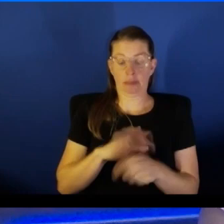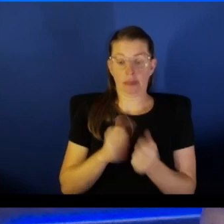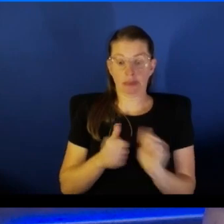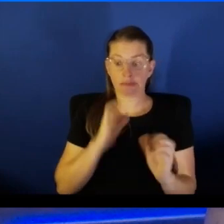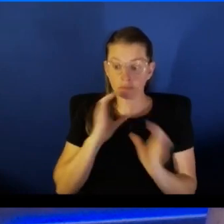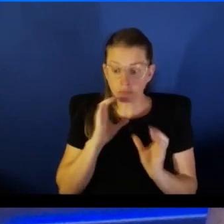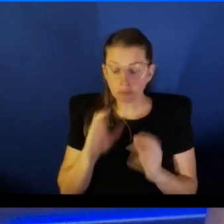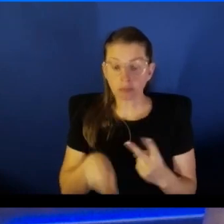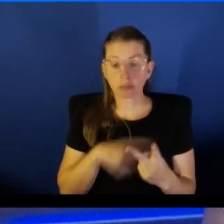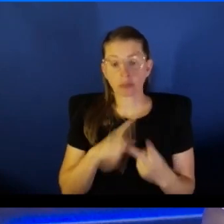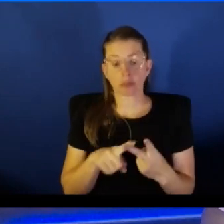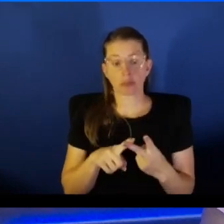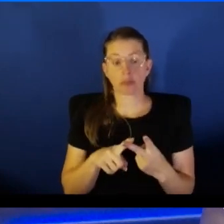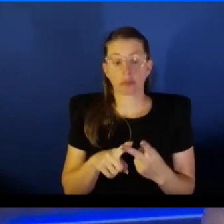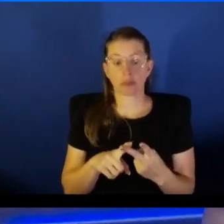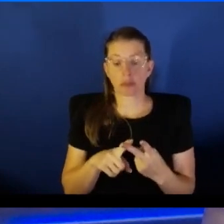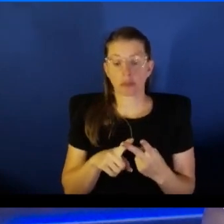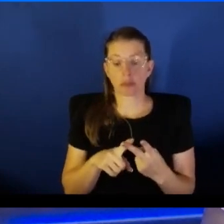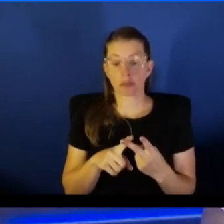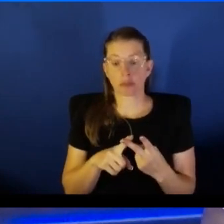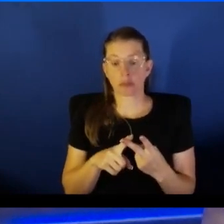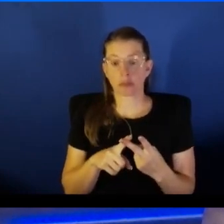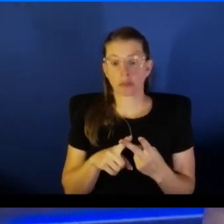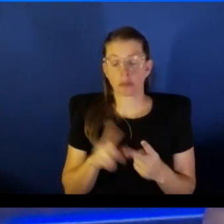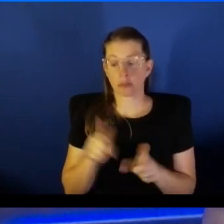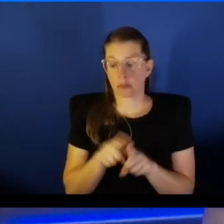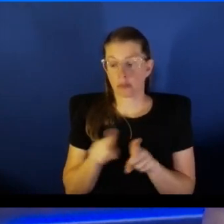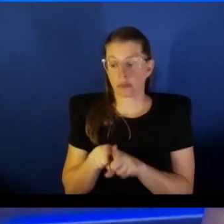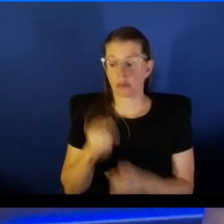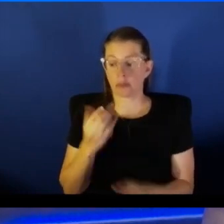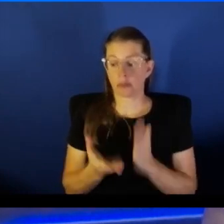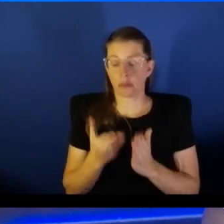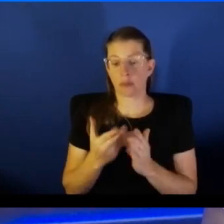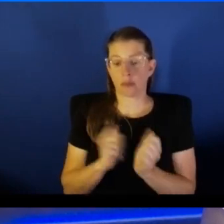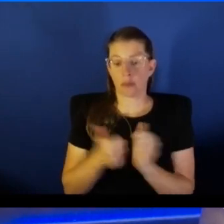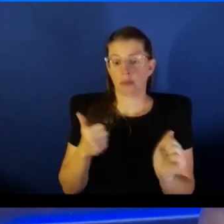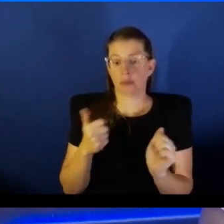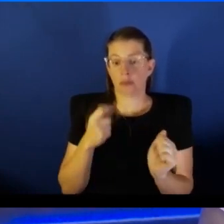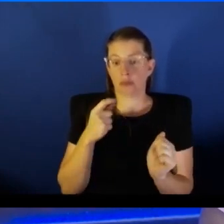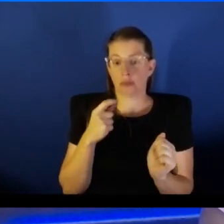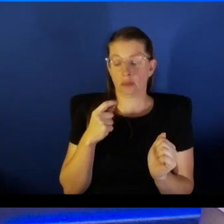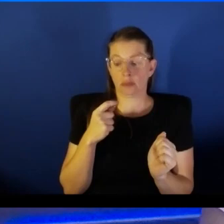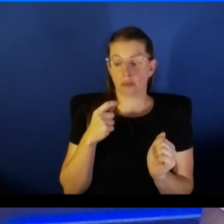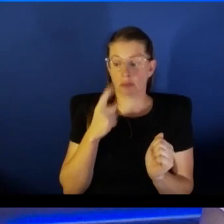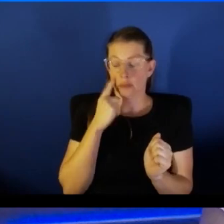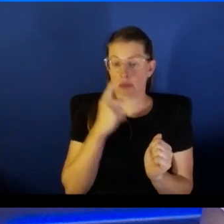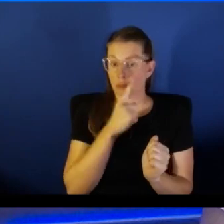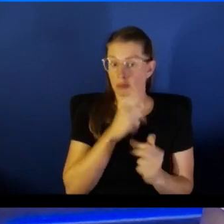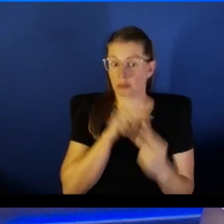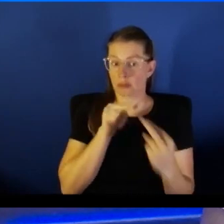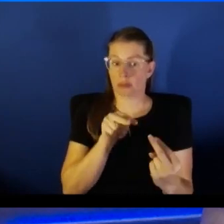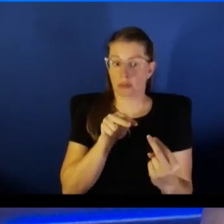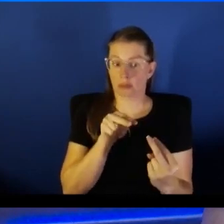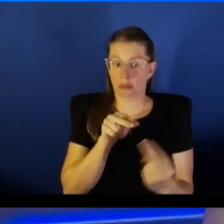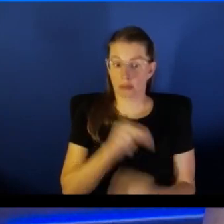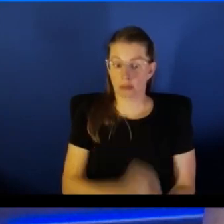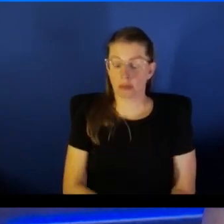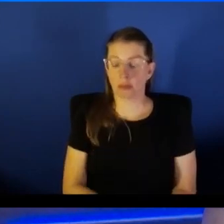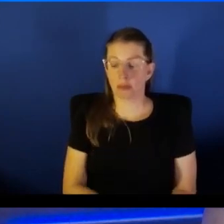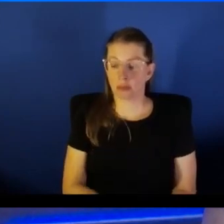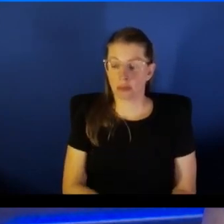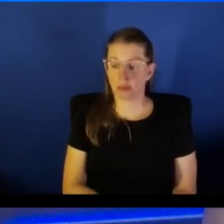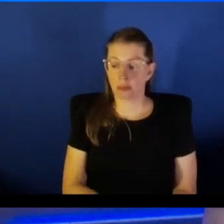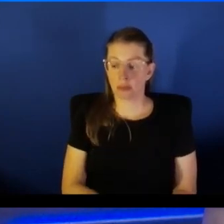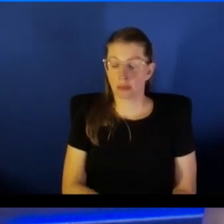communication, as Dr. Jameson has mentioned, and also maybe the avoiding of contact. And there might be also some